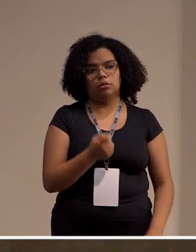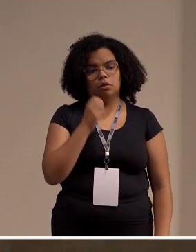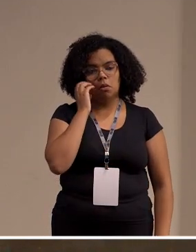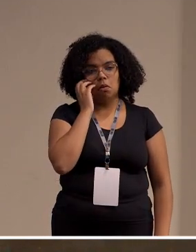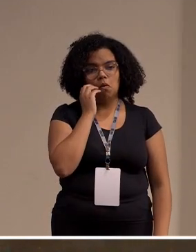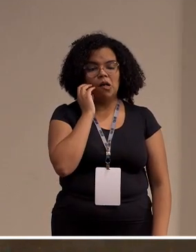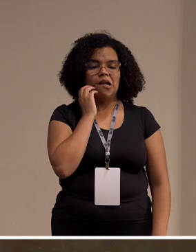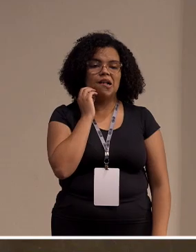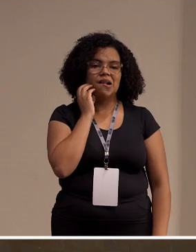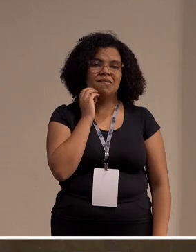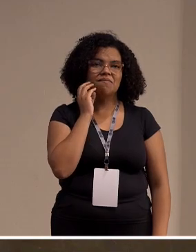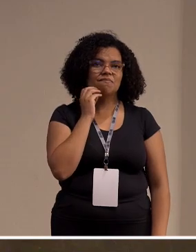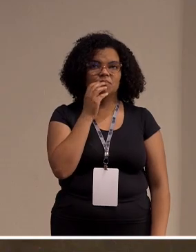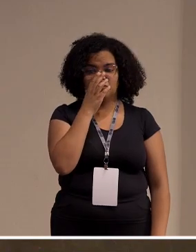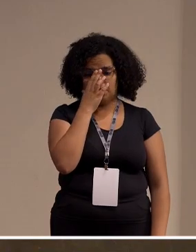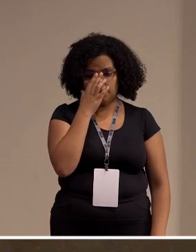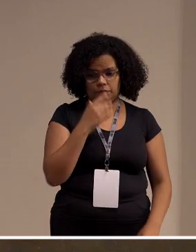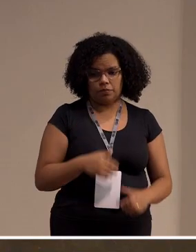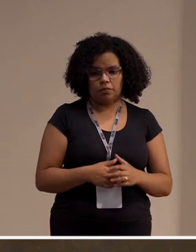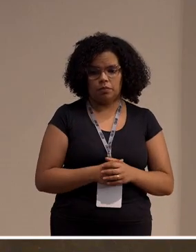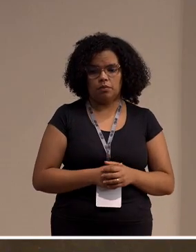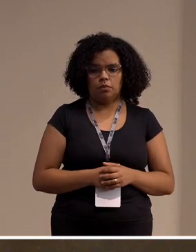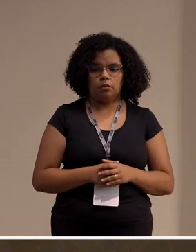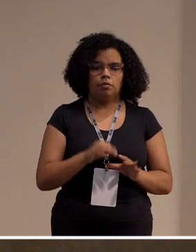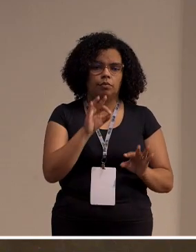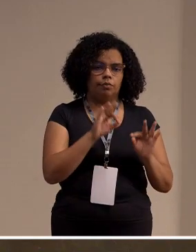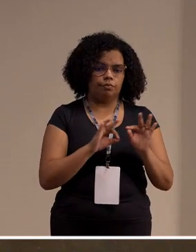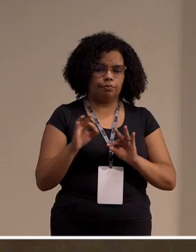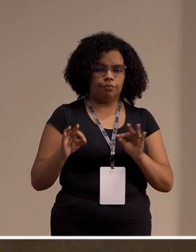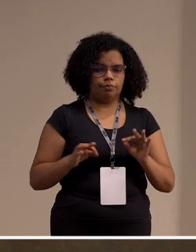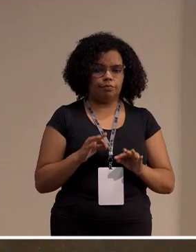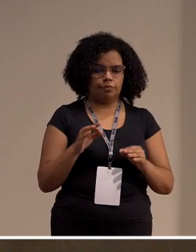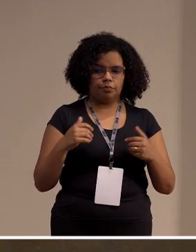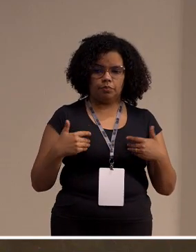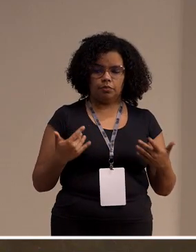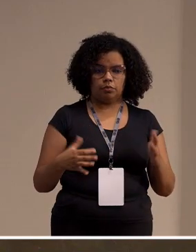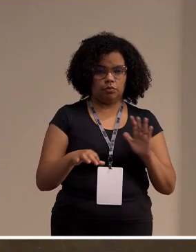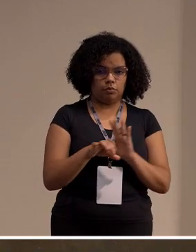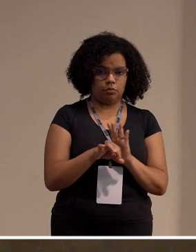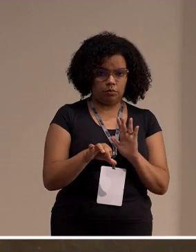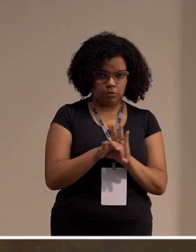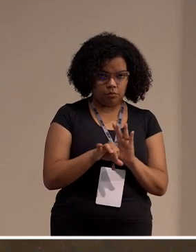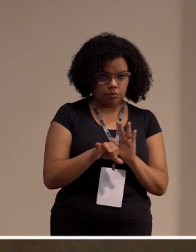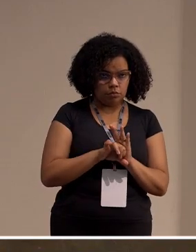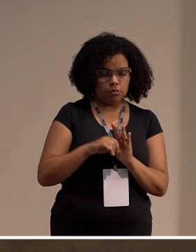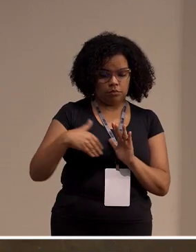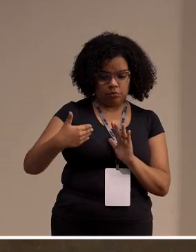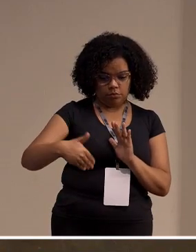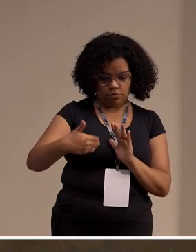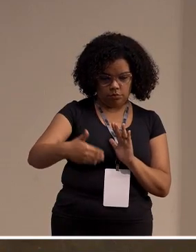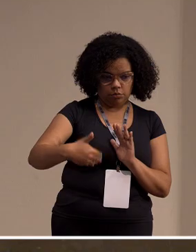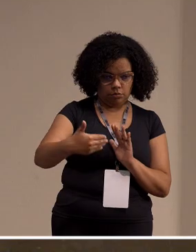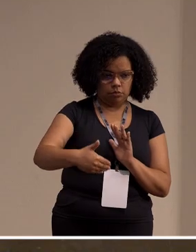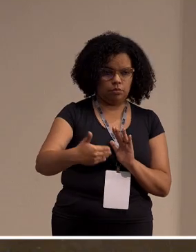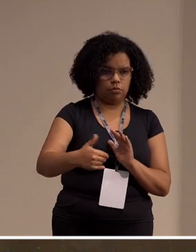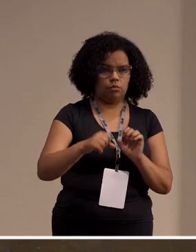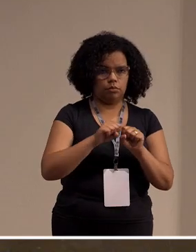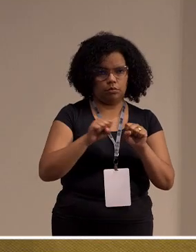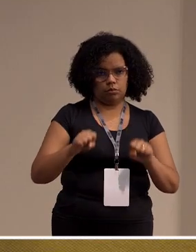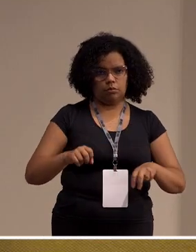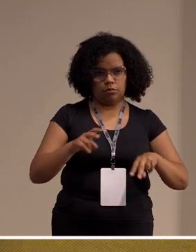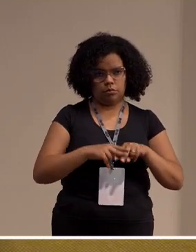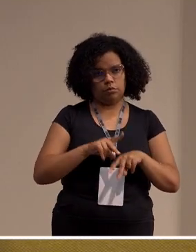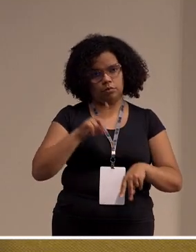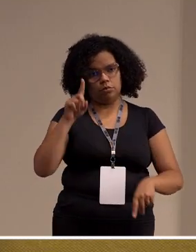is legal to enslave a convicted criminal. And the prison system in the United States is